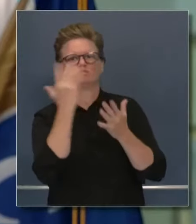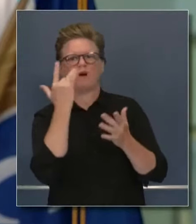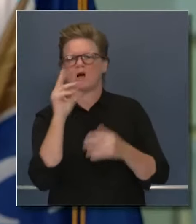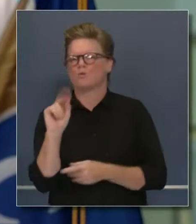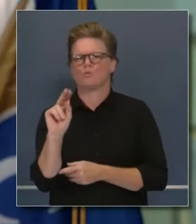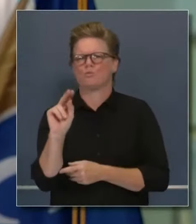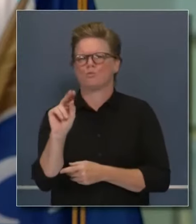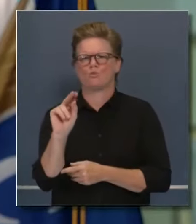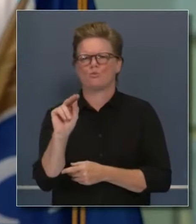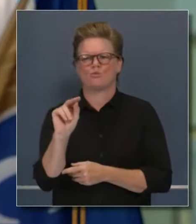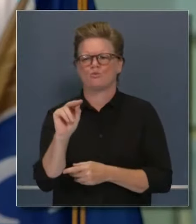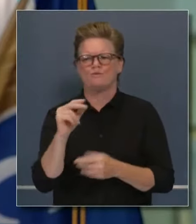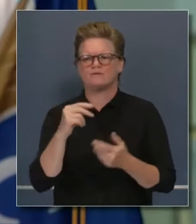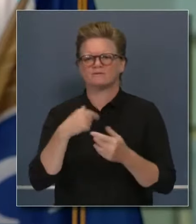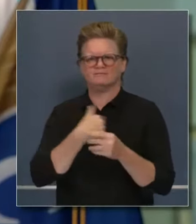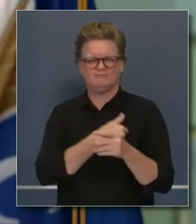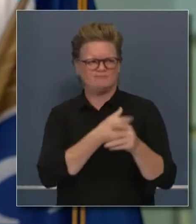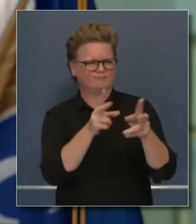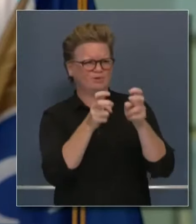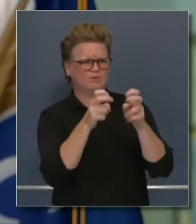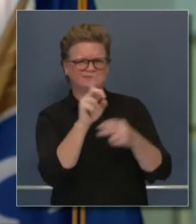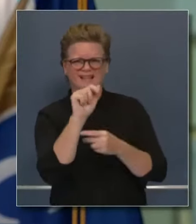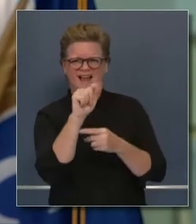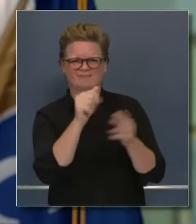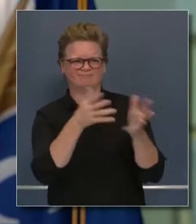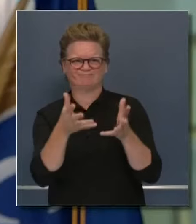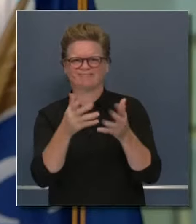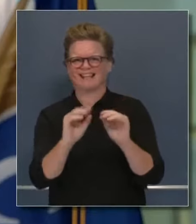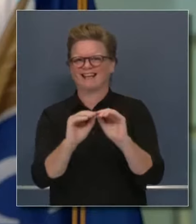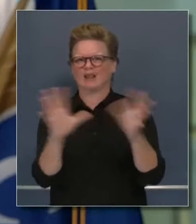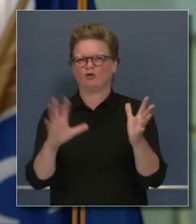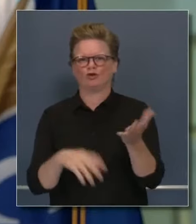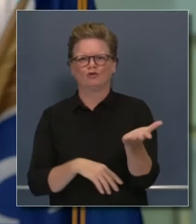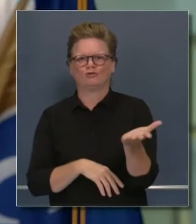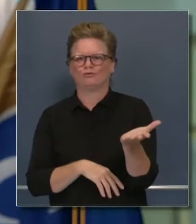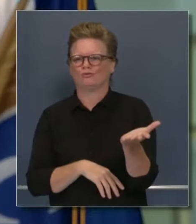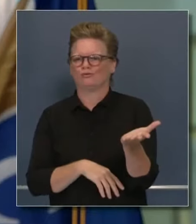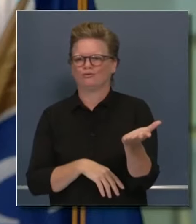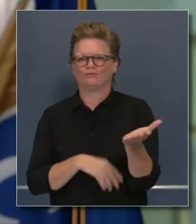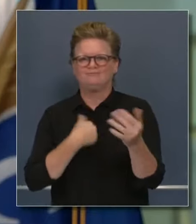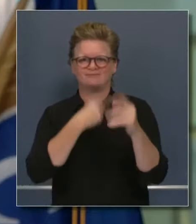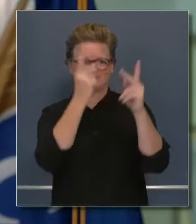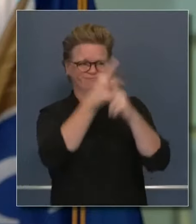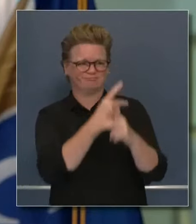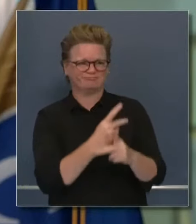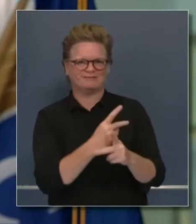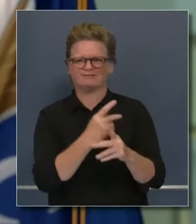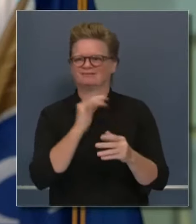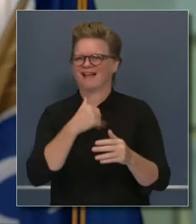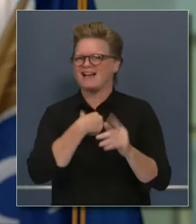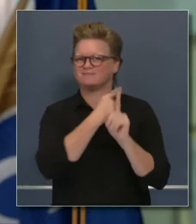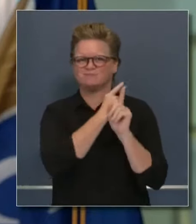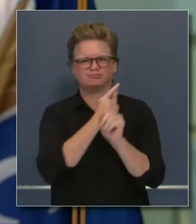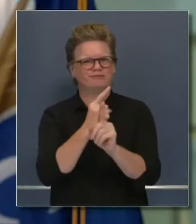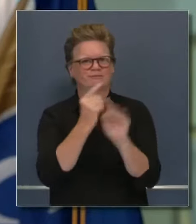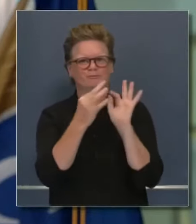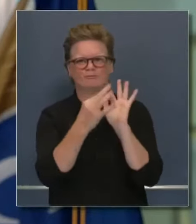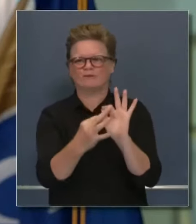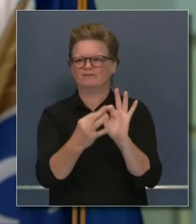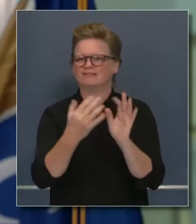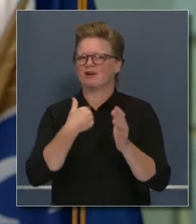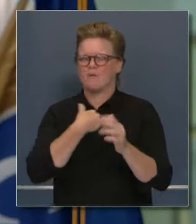run and pulled, understanding how the metric is calculated, and working with counties to make sure that we